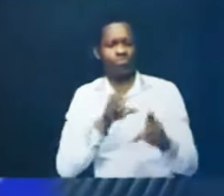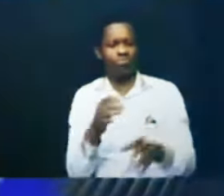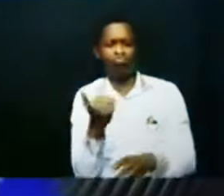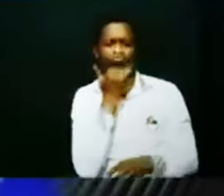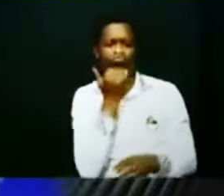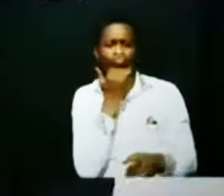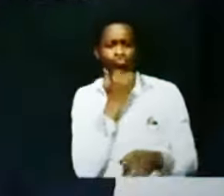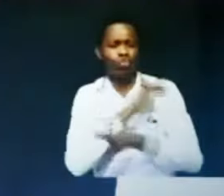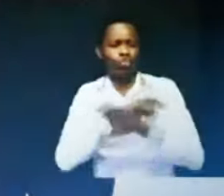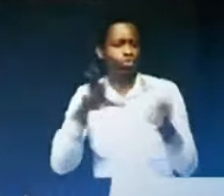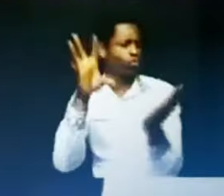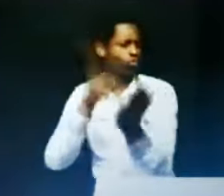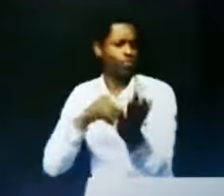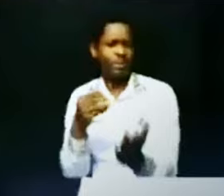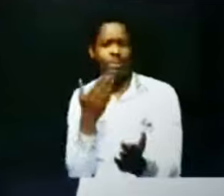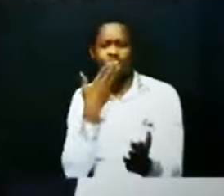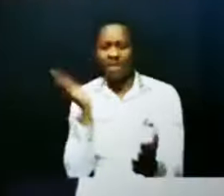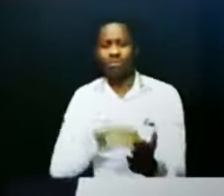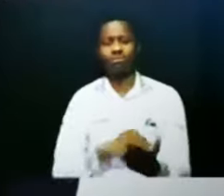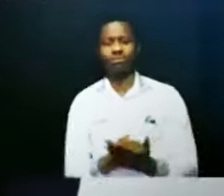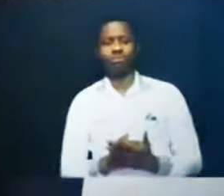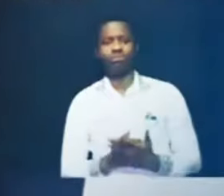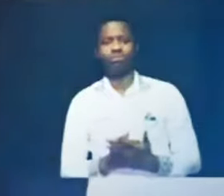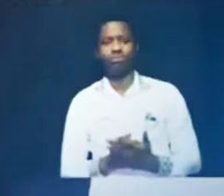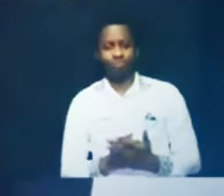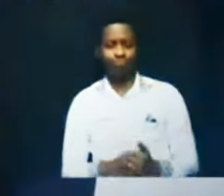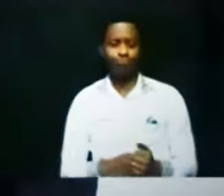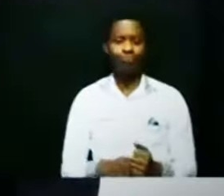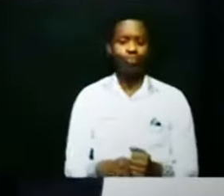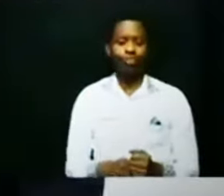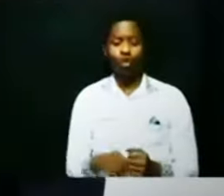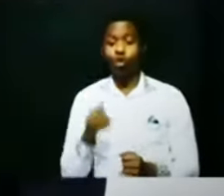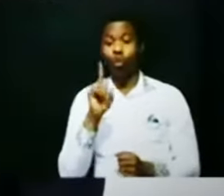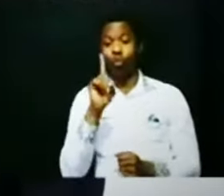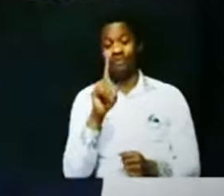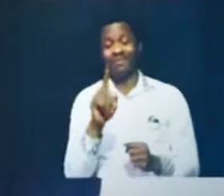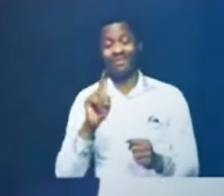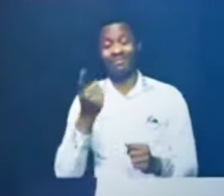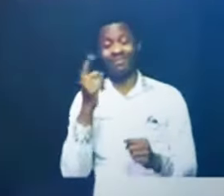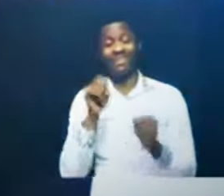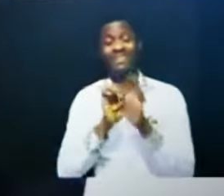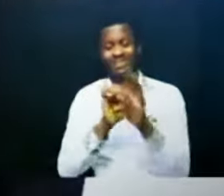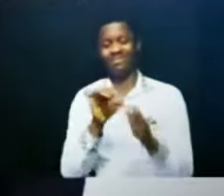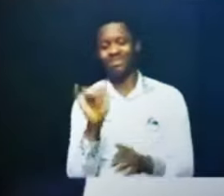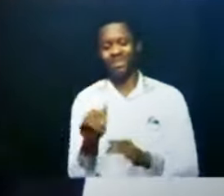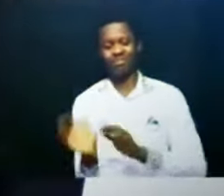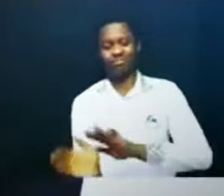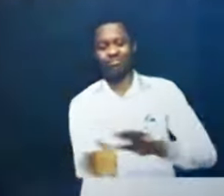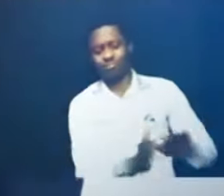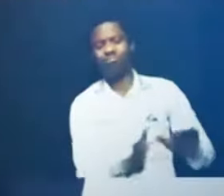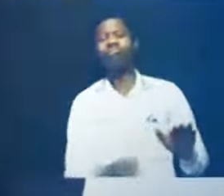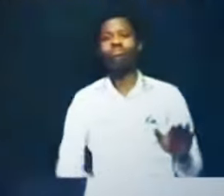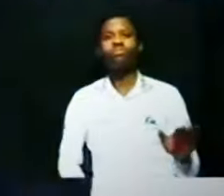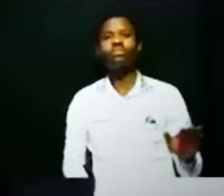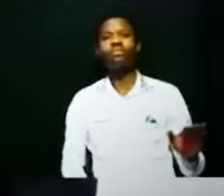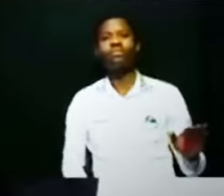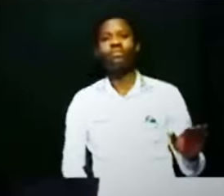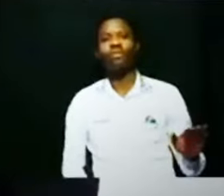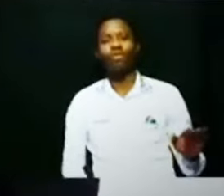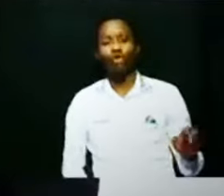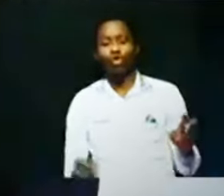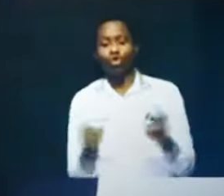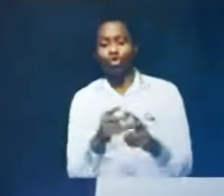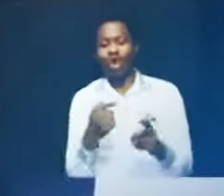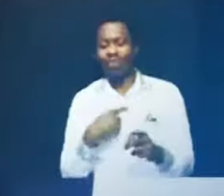that. So I'll take the next example. So the first example is real